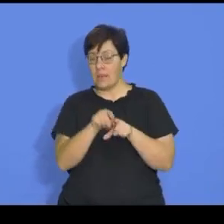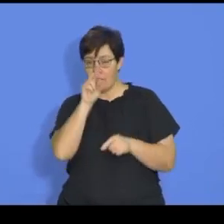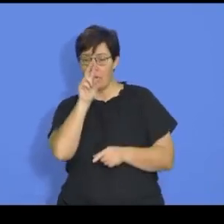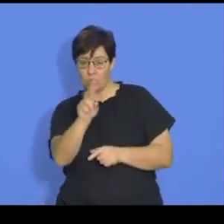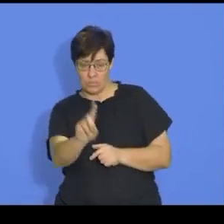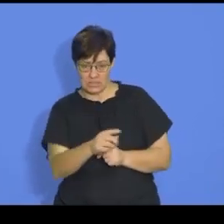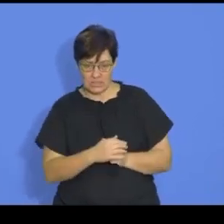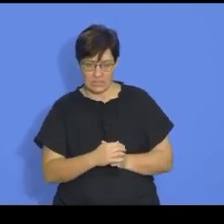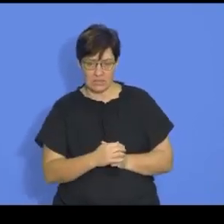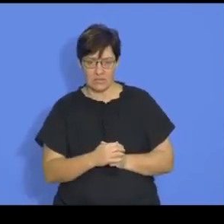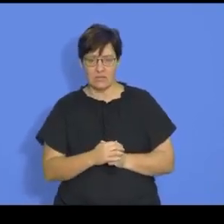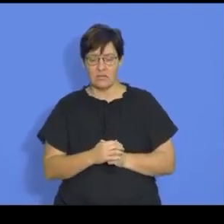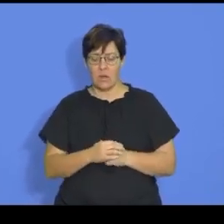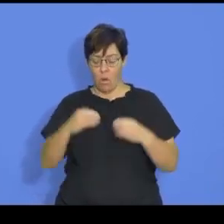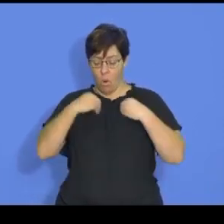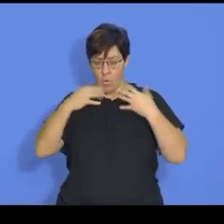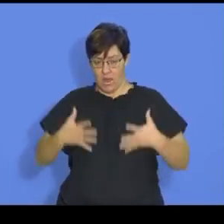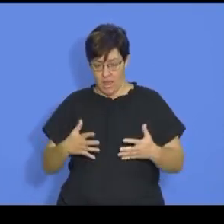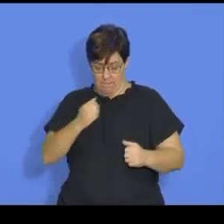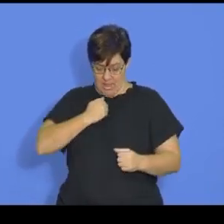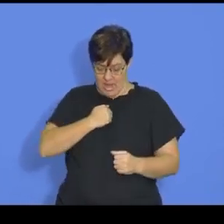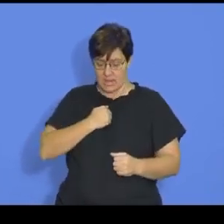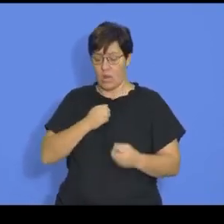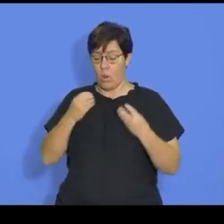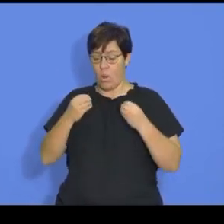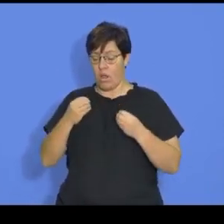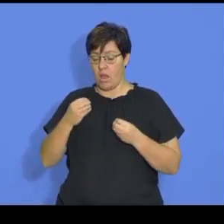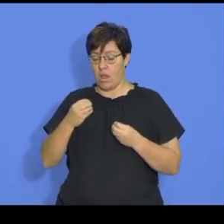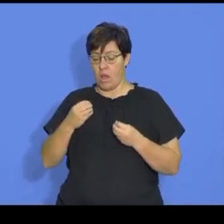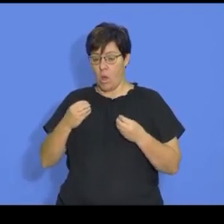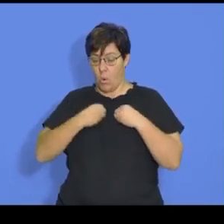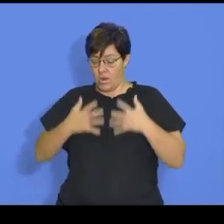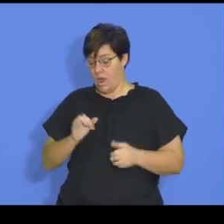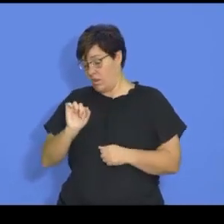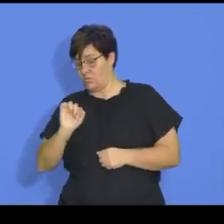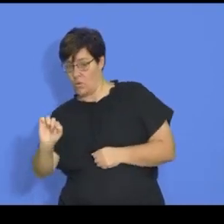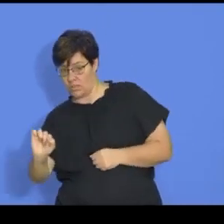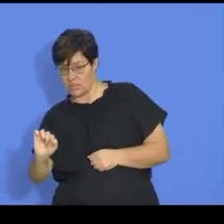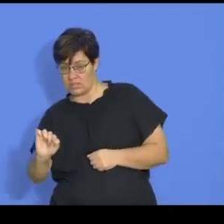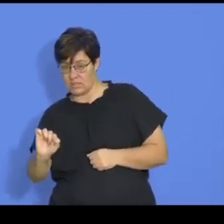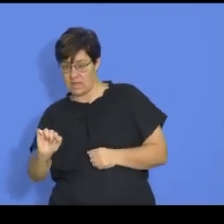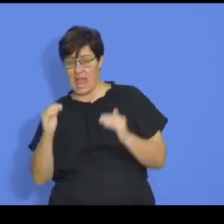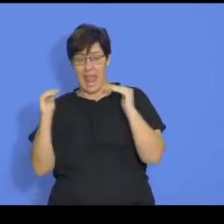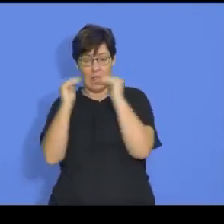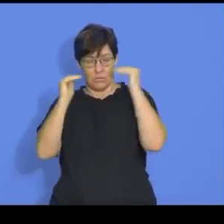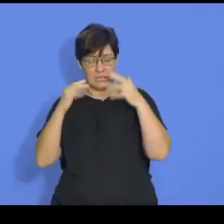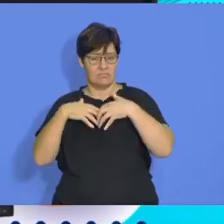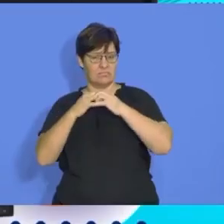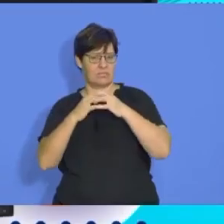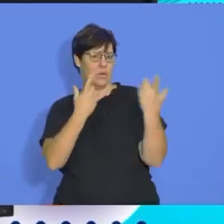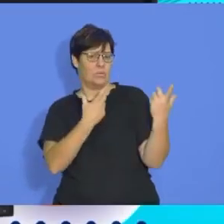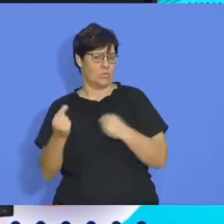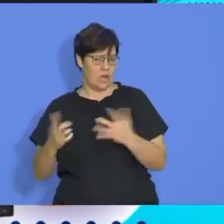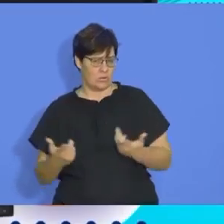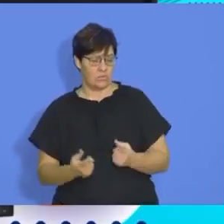how does owner's equity change when there is more than one owner. Again,